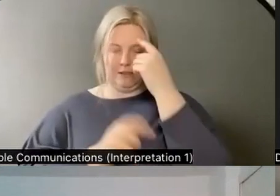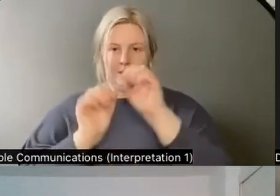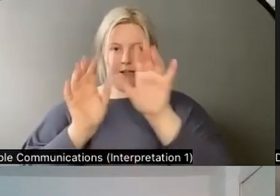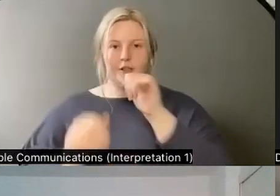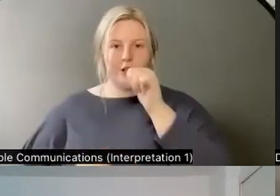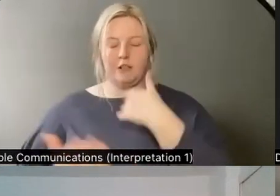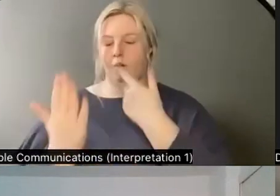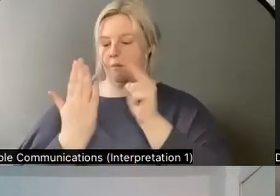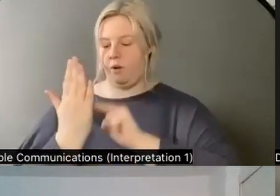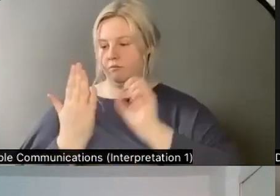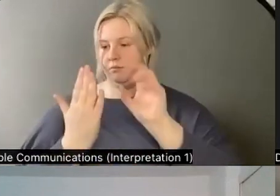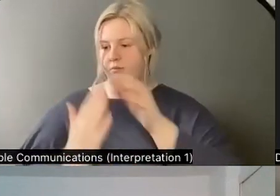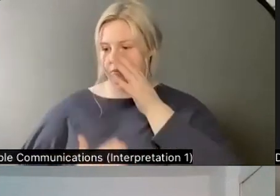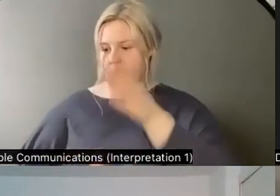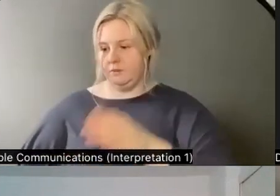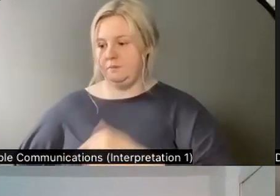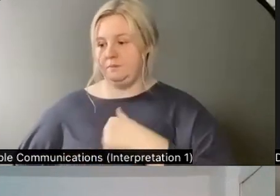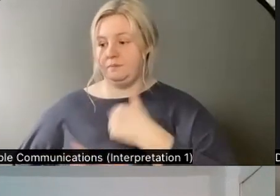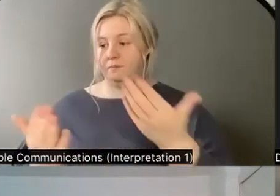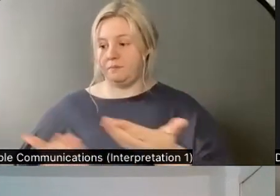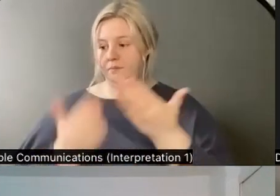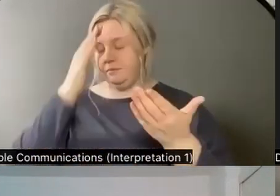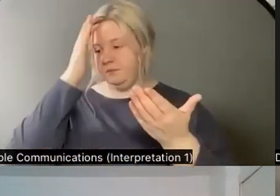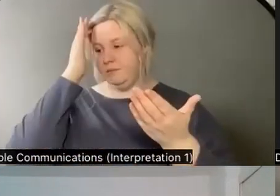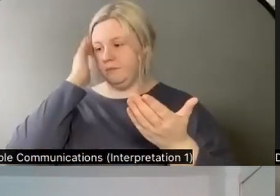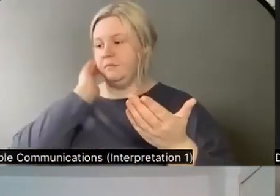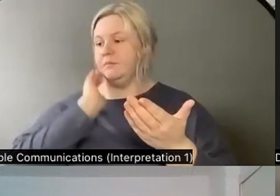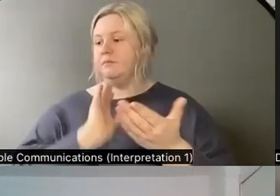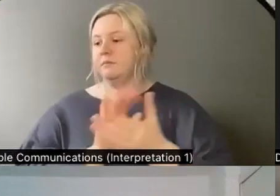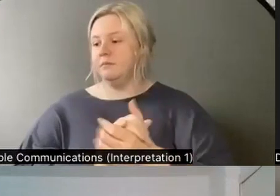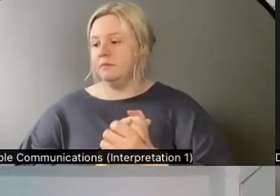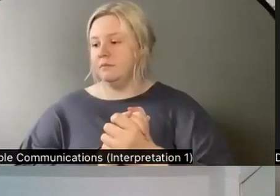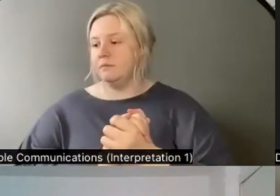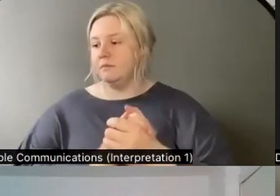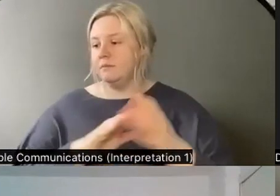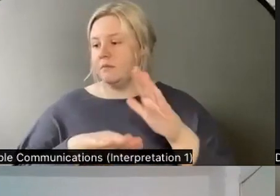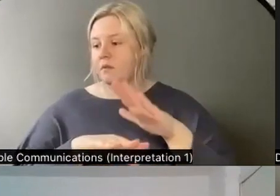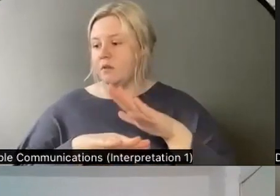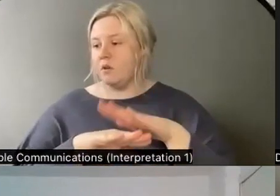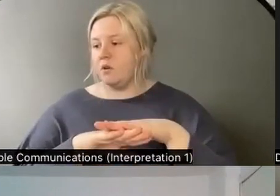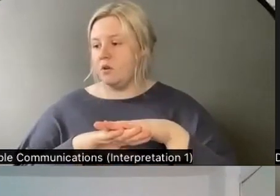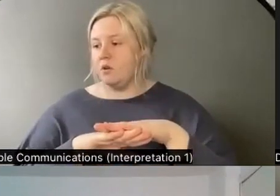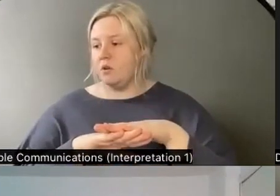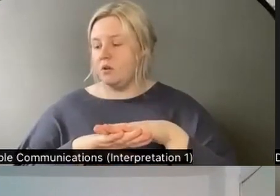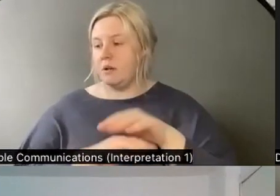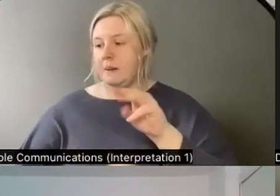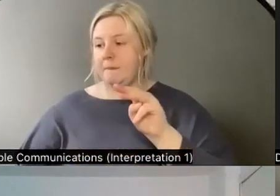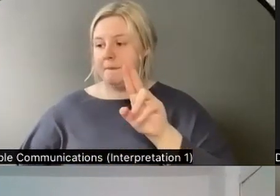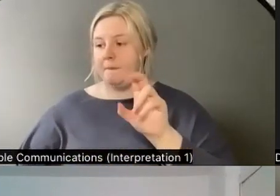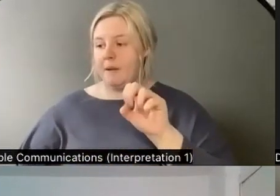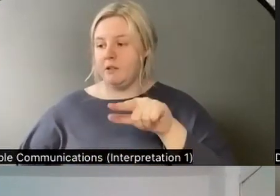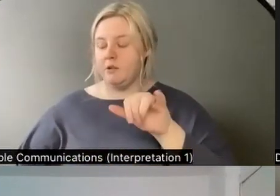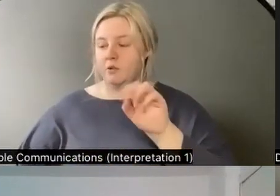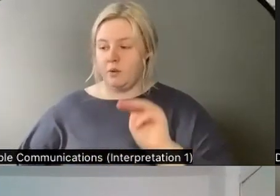I am today on unceded Coast Salish territory, acknowledging specifically the Musqueam, Squamish,